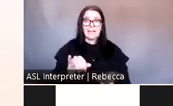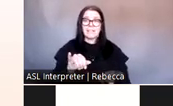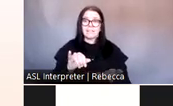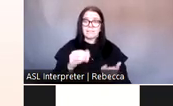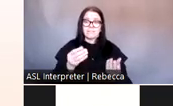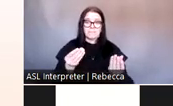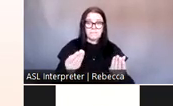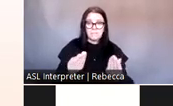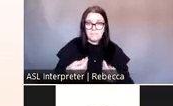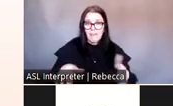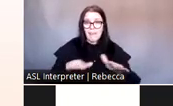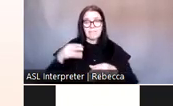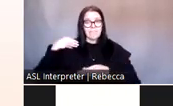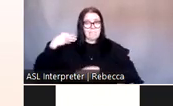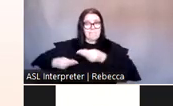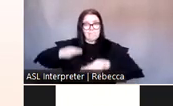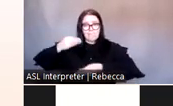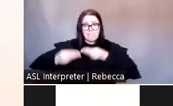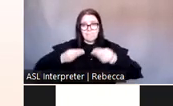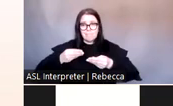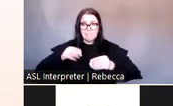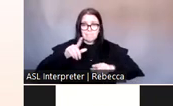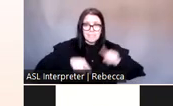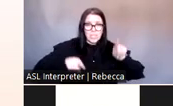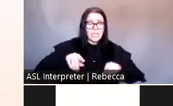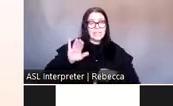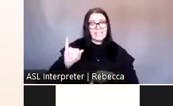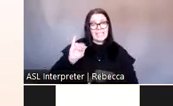Nations people that call this land home.